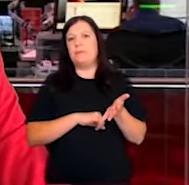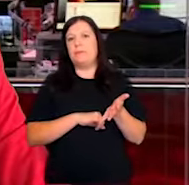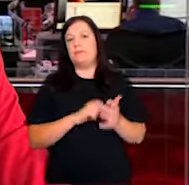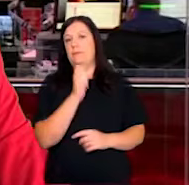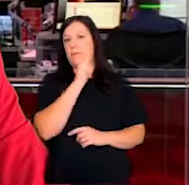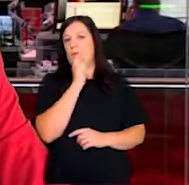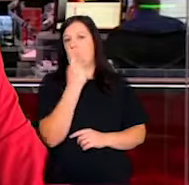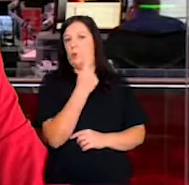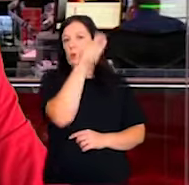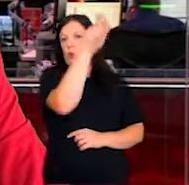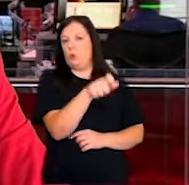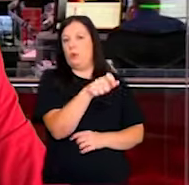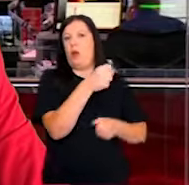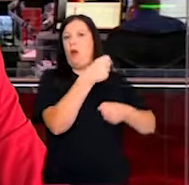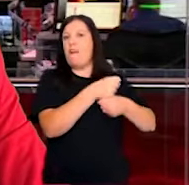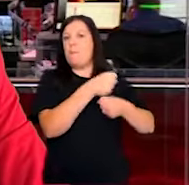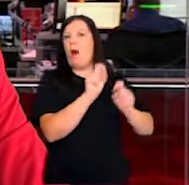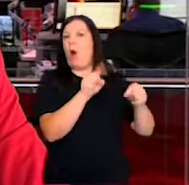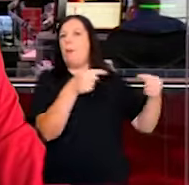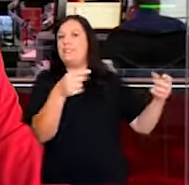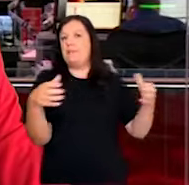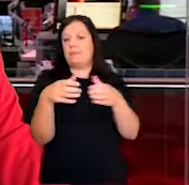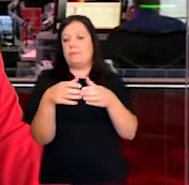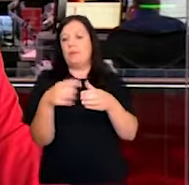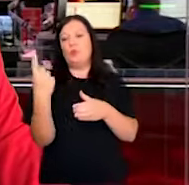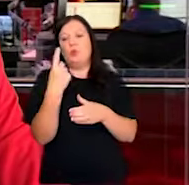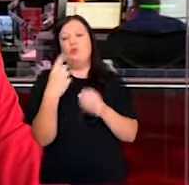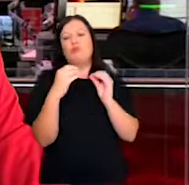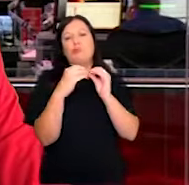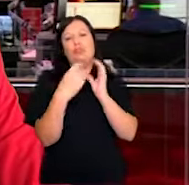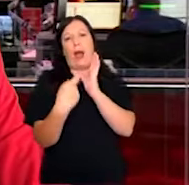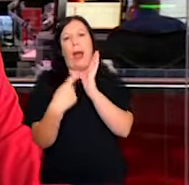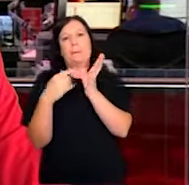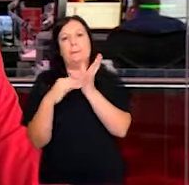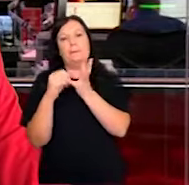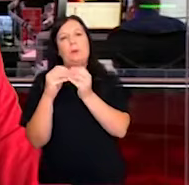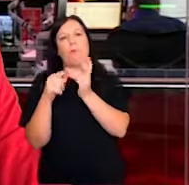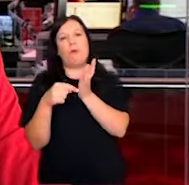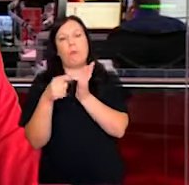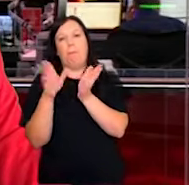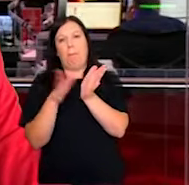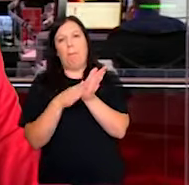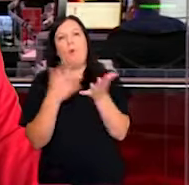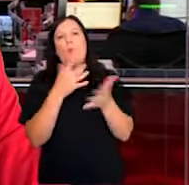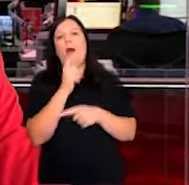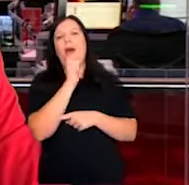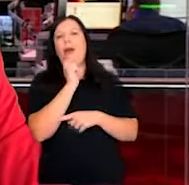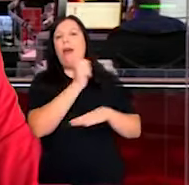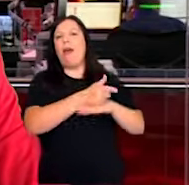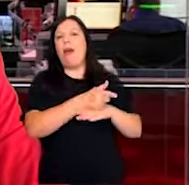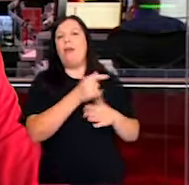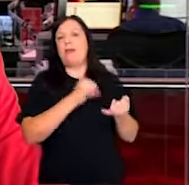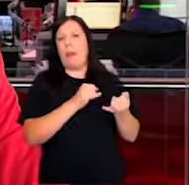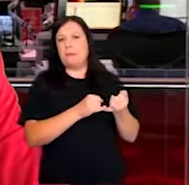the opposition, Miss Bridgette Ramsbottom, in our Southampton studio. Good evening,